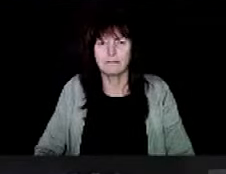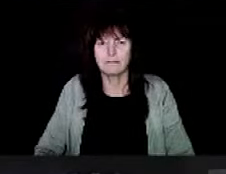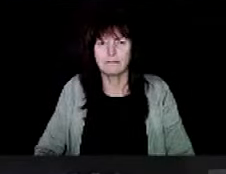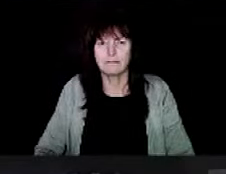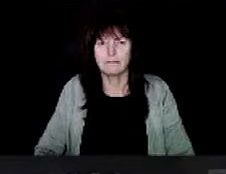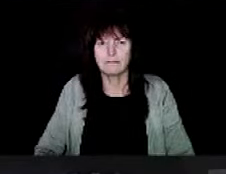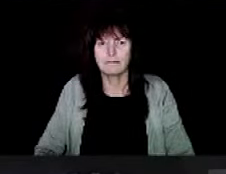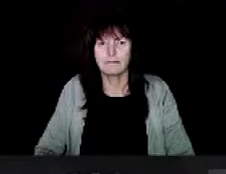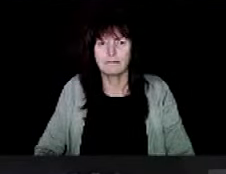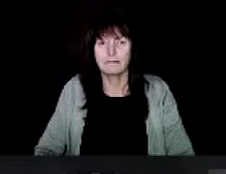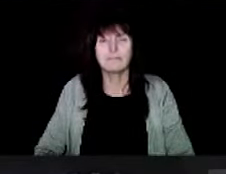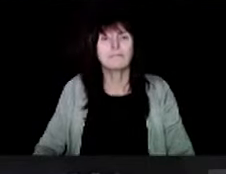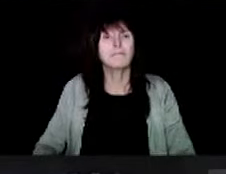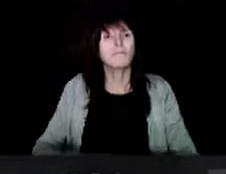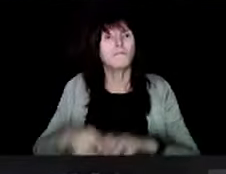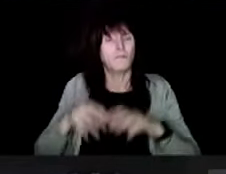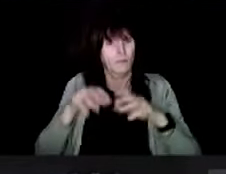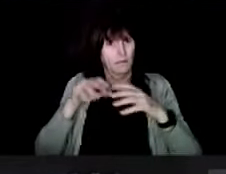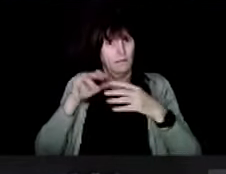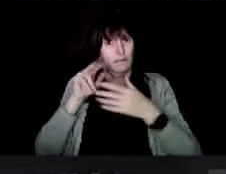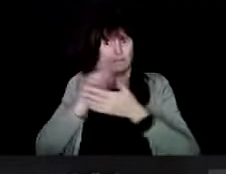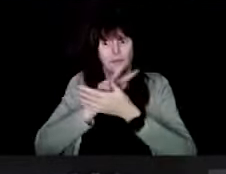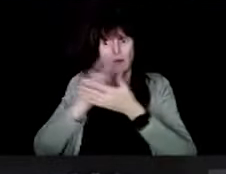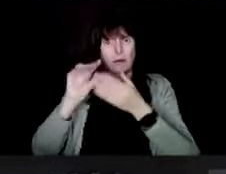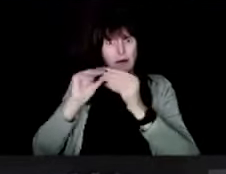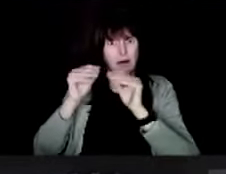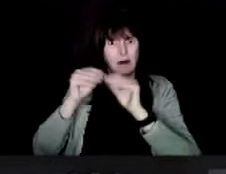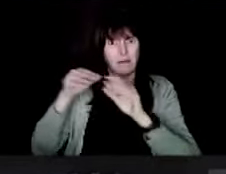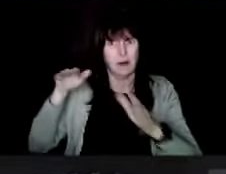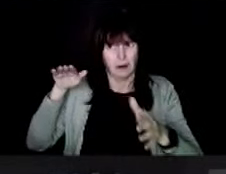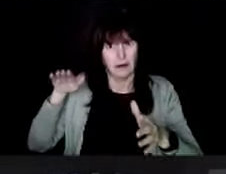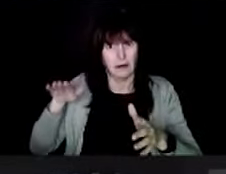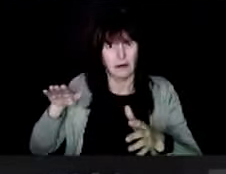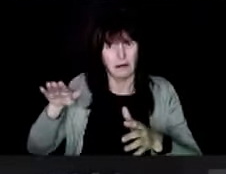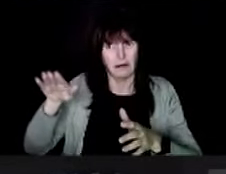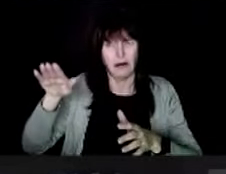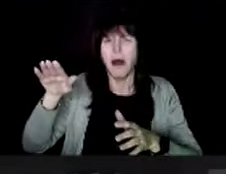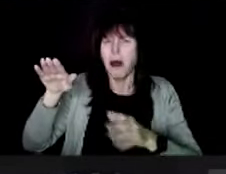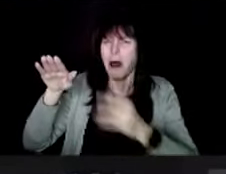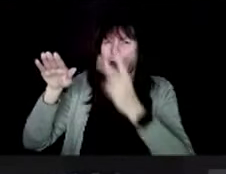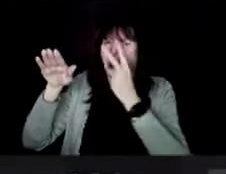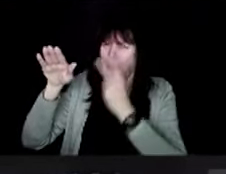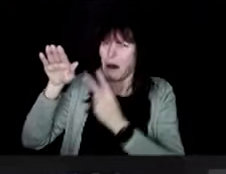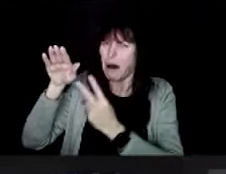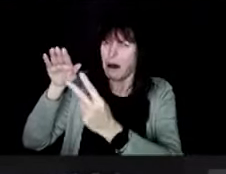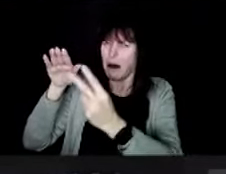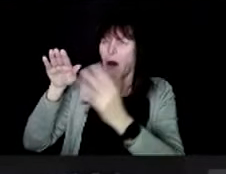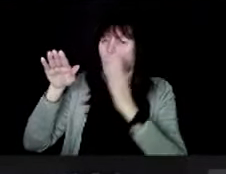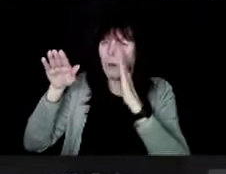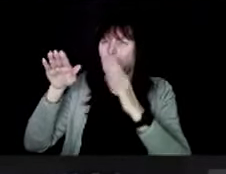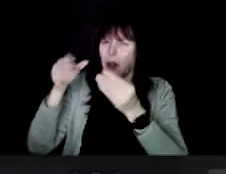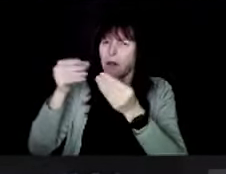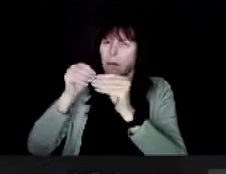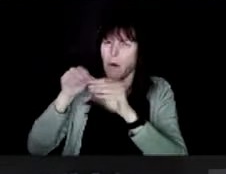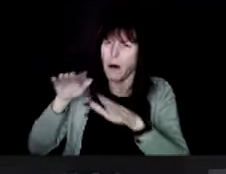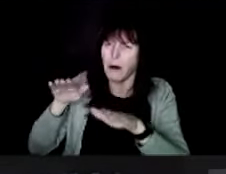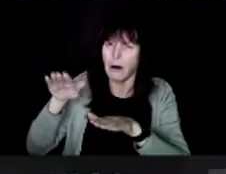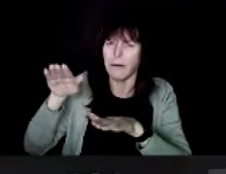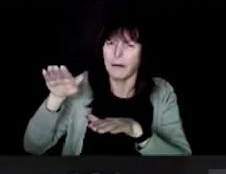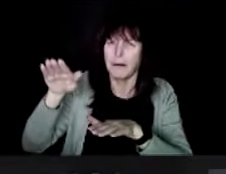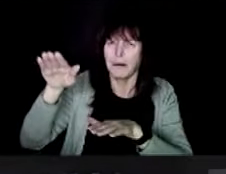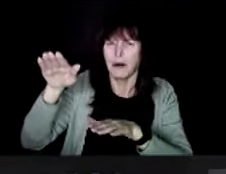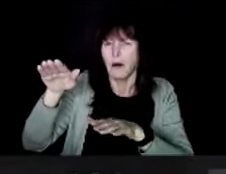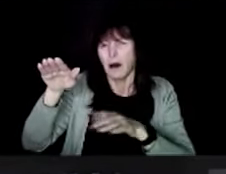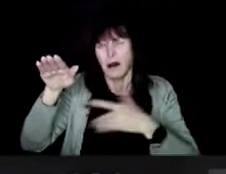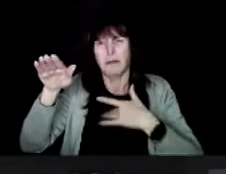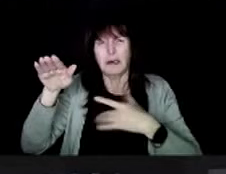in hospitalizations and ICU admissions, which typically occur 1 to 2 weeks after infection. So it will be a